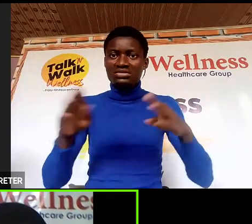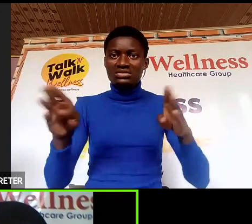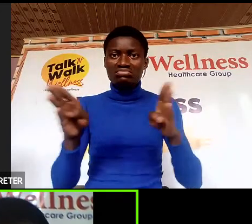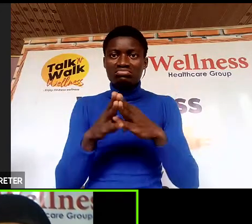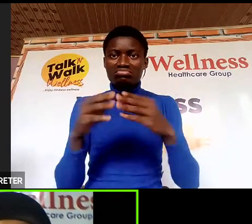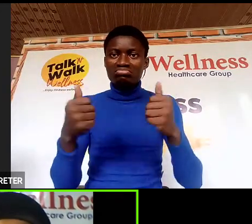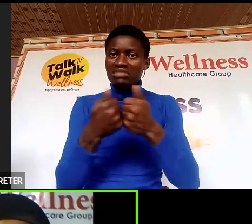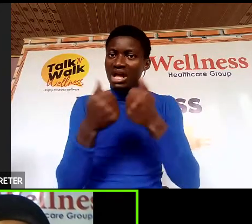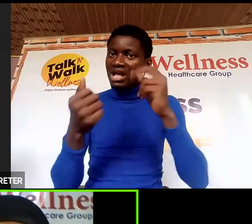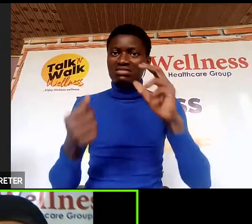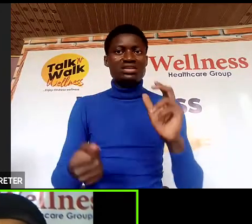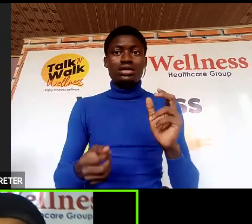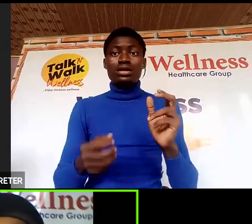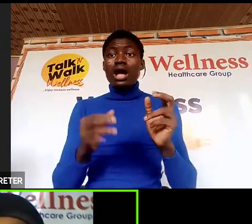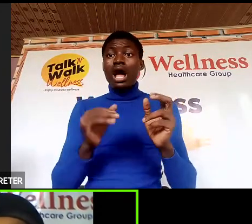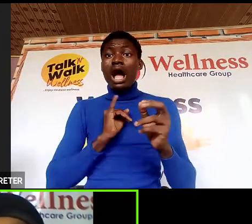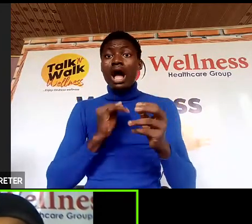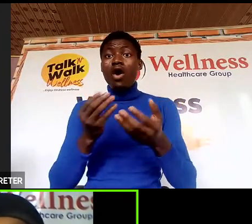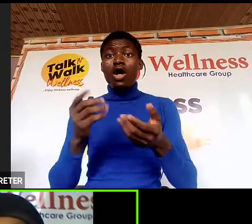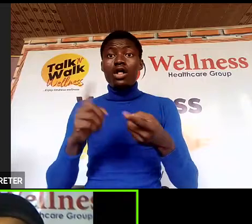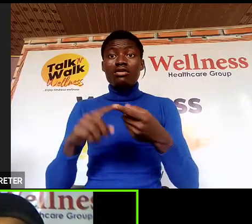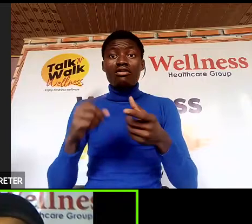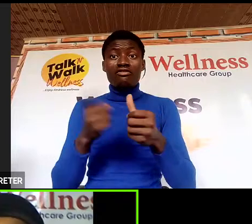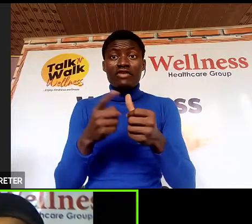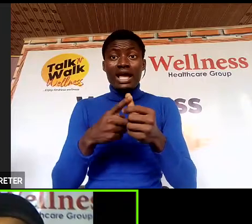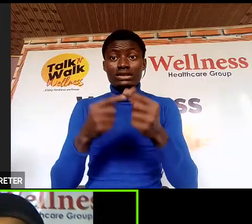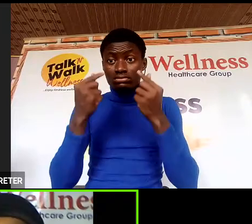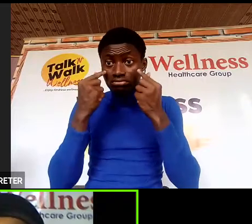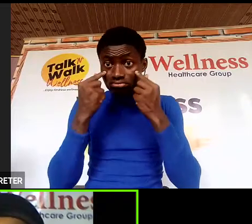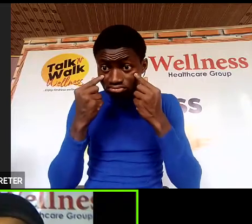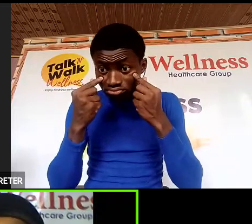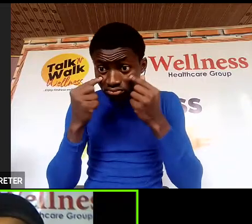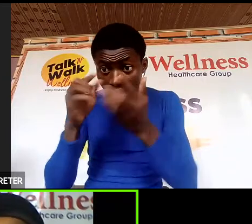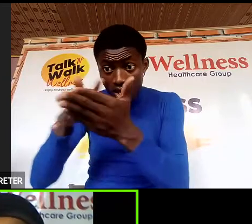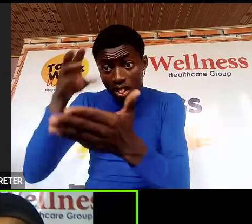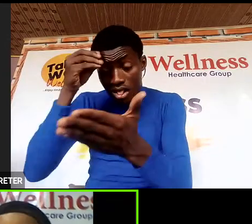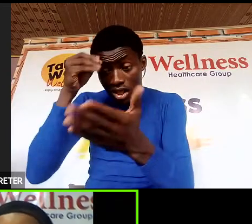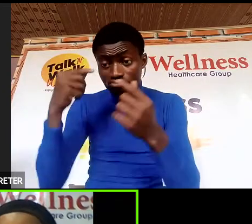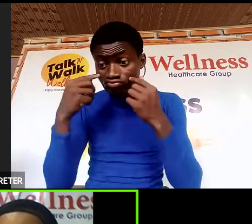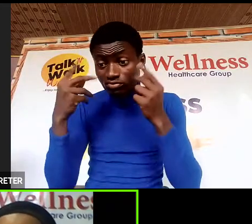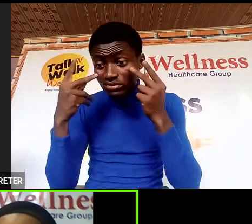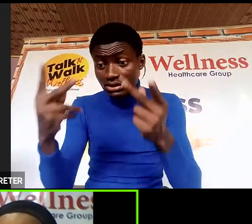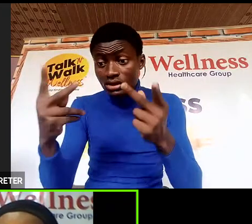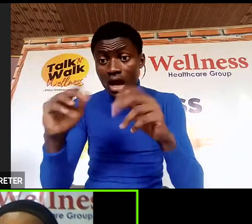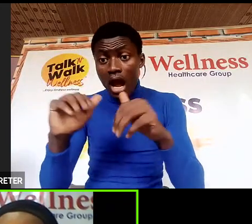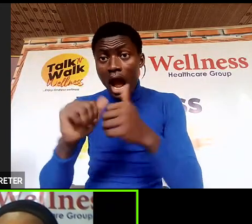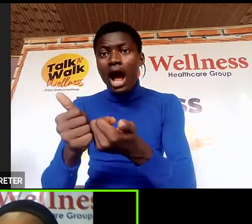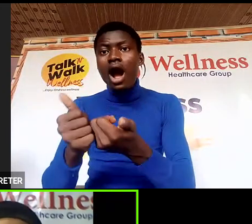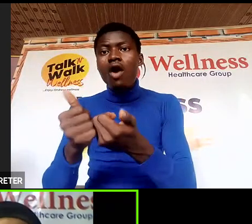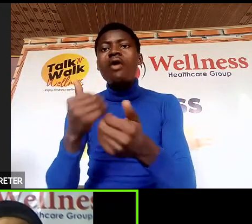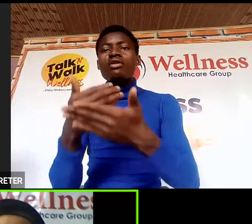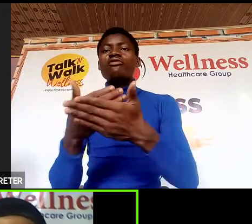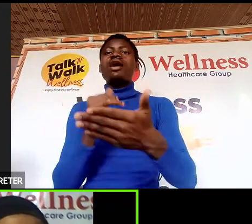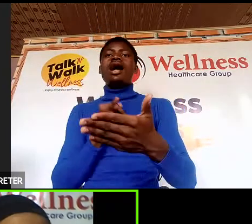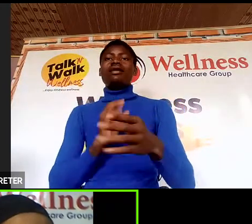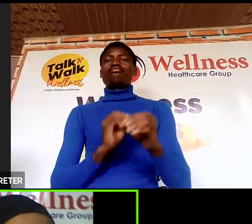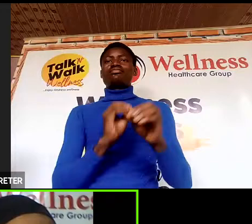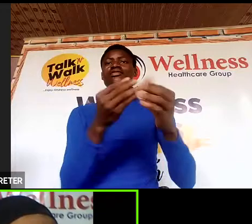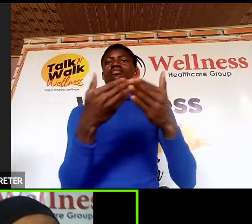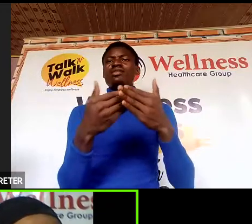I have to spend money. And I also have gone through the discipline of saving it. So I need to be sure where that money is. Thank you, Mr.